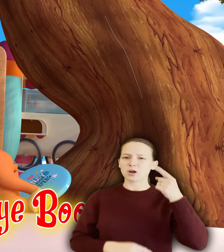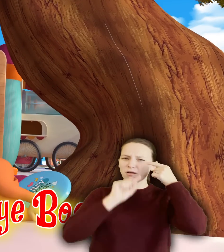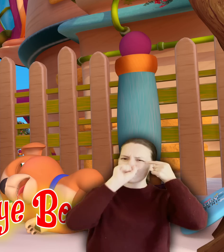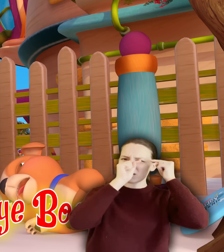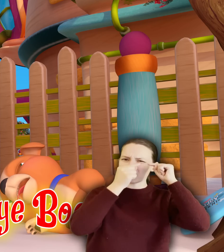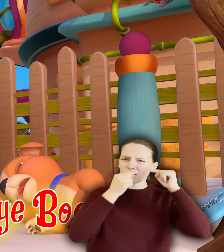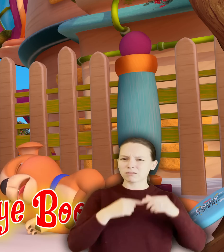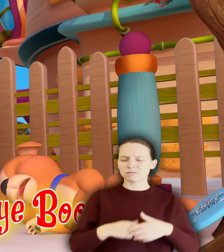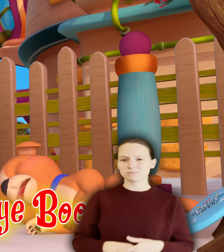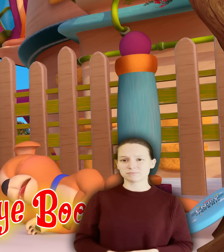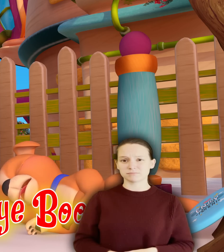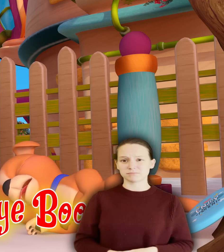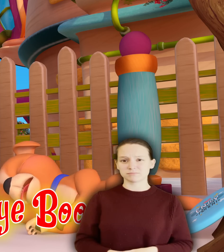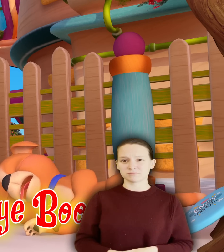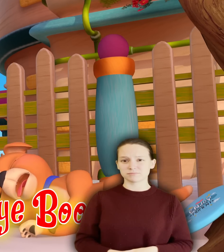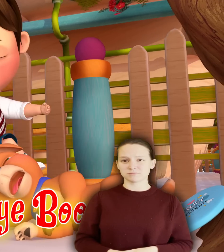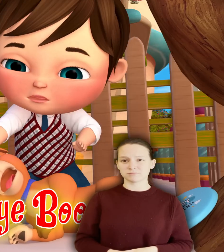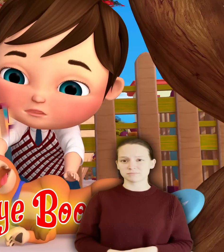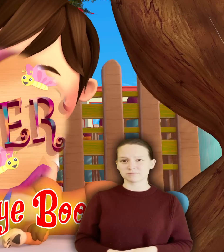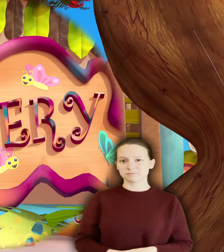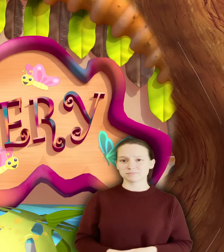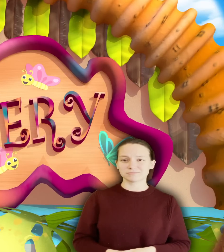Bingo has an eyeball.